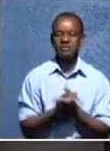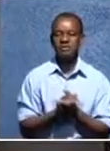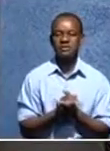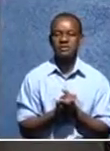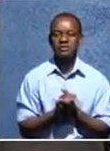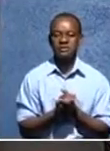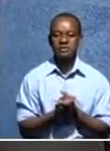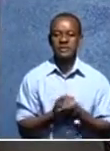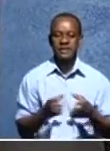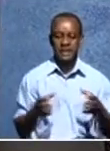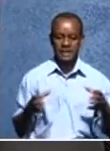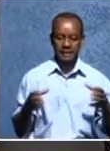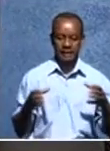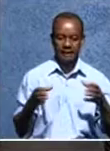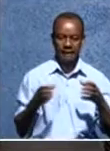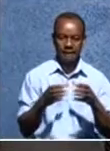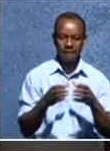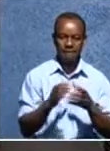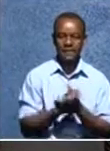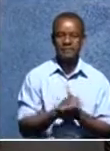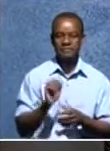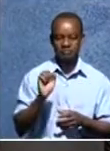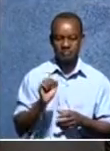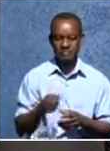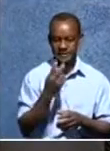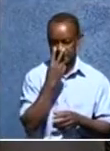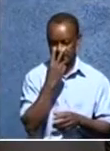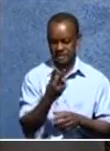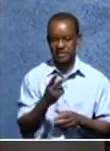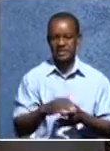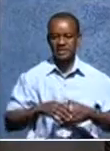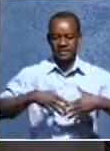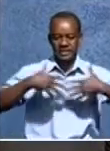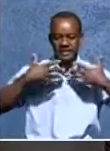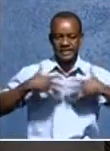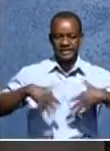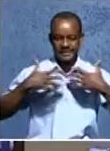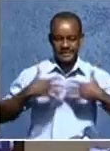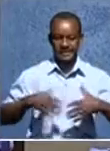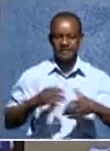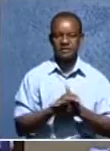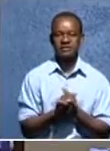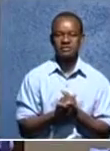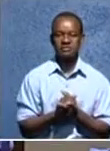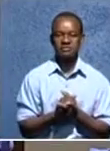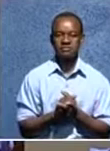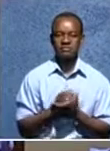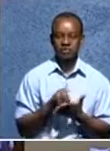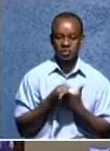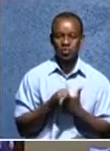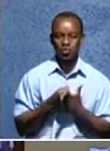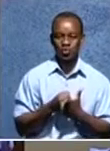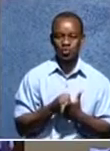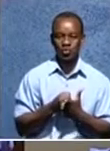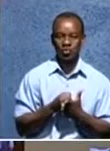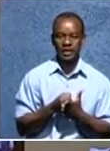really just to assure and reaffirm to the industry that yes, our facilities are ready. We are in a position to take